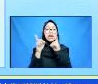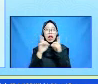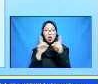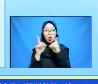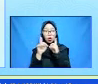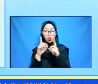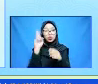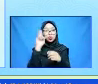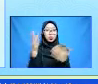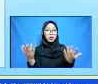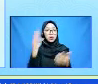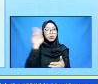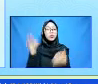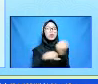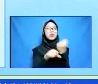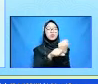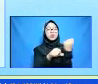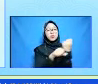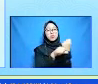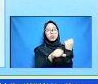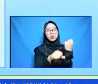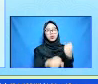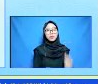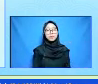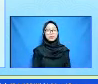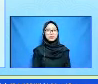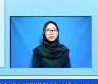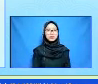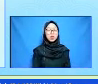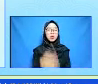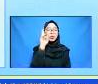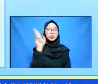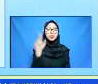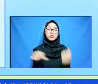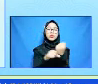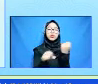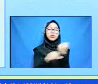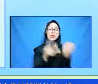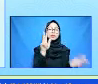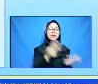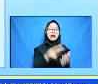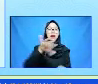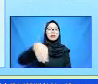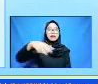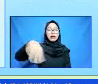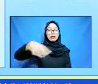to encourage regional policy change responsive with the person with this disability need.